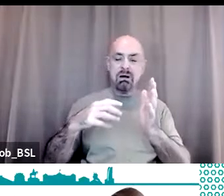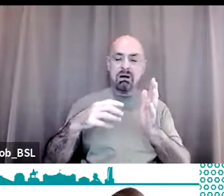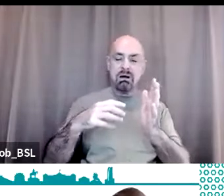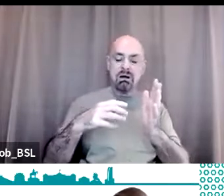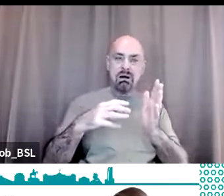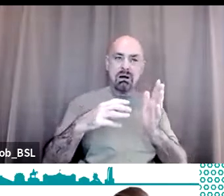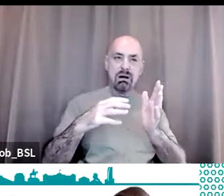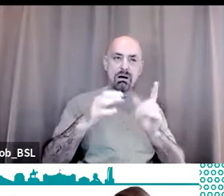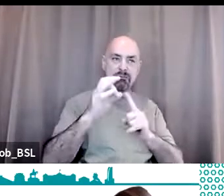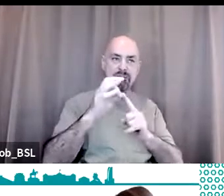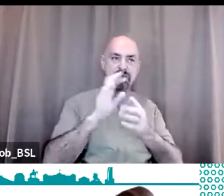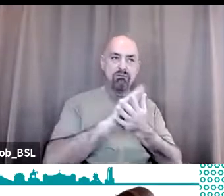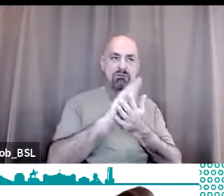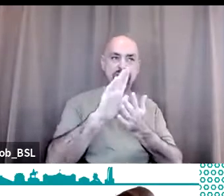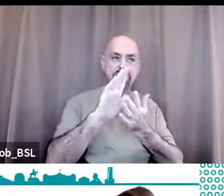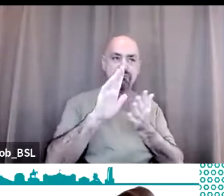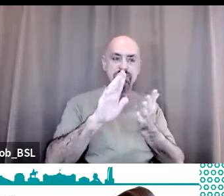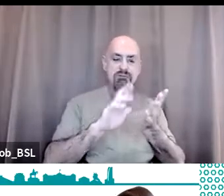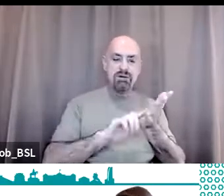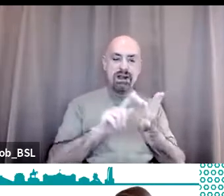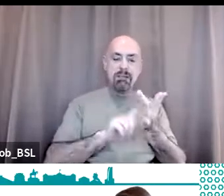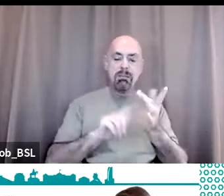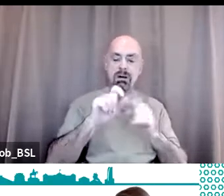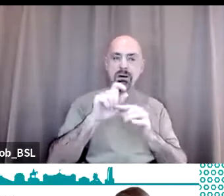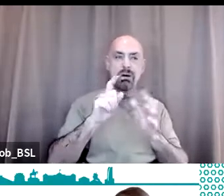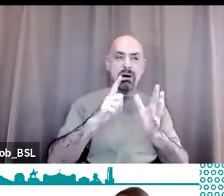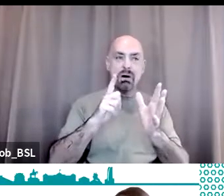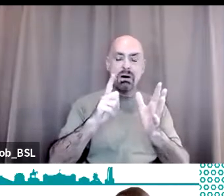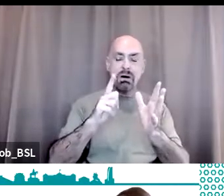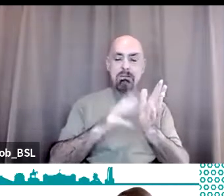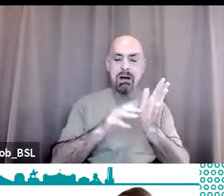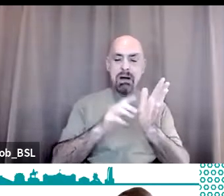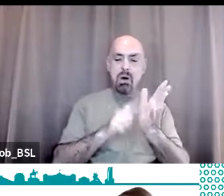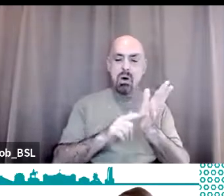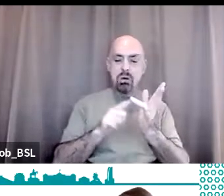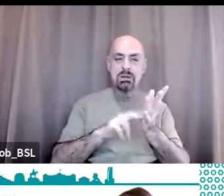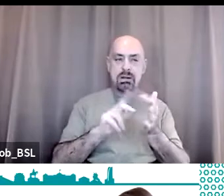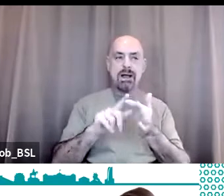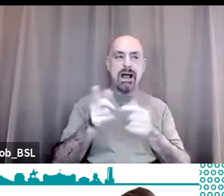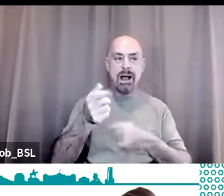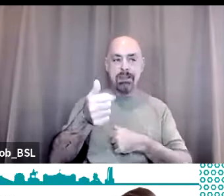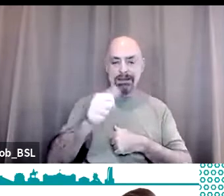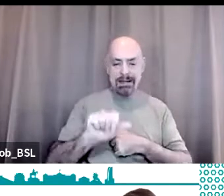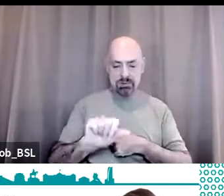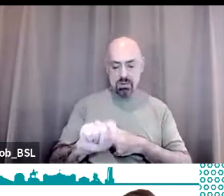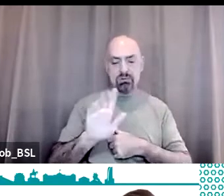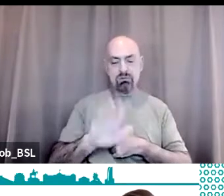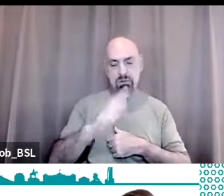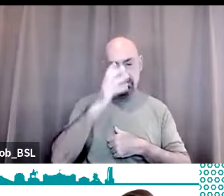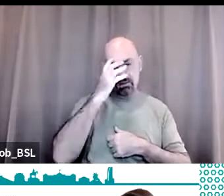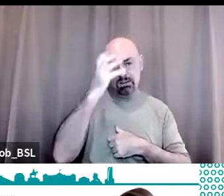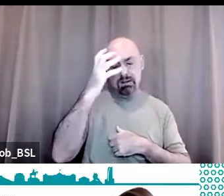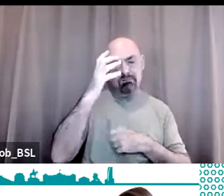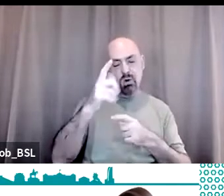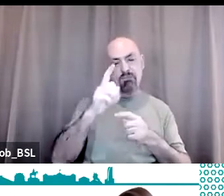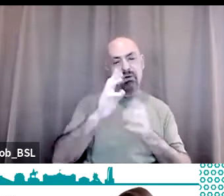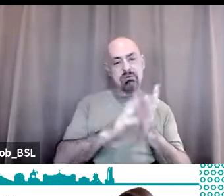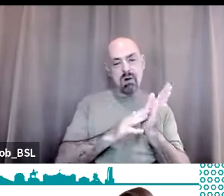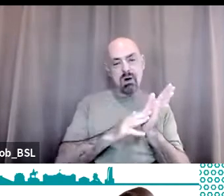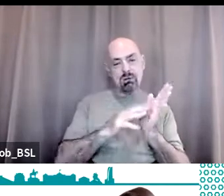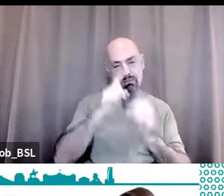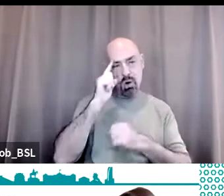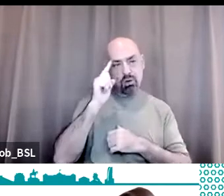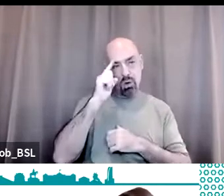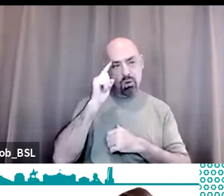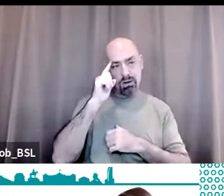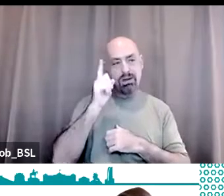be followed by welcoming remarks from the new Minister of Labour and Social Protection for the Government of Mongolia. We're also incredibly grateful